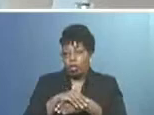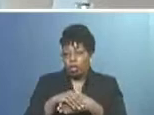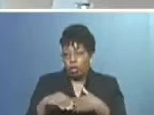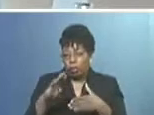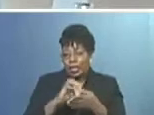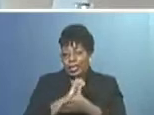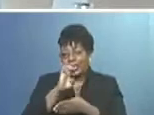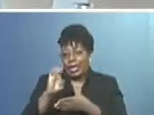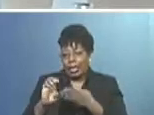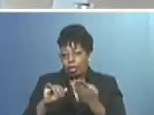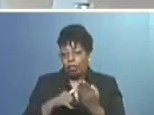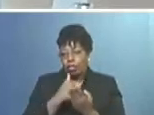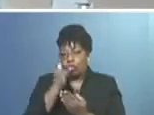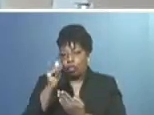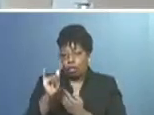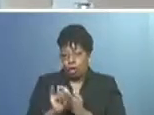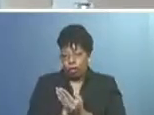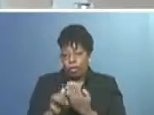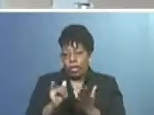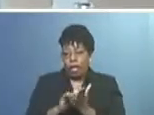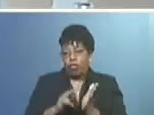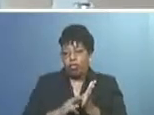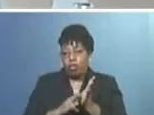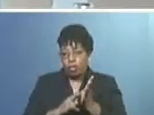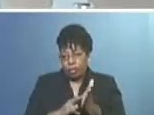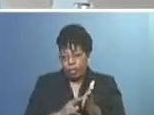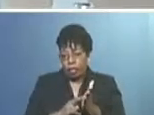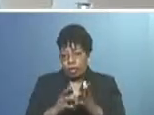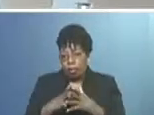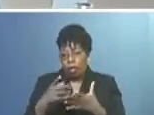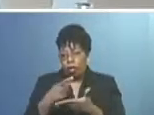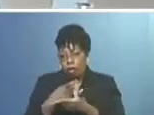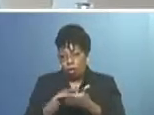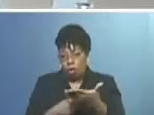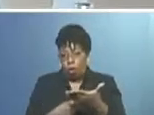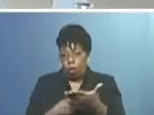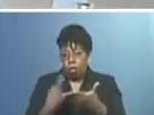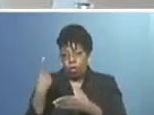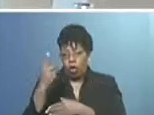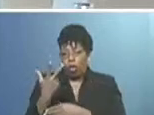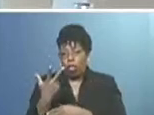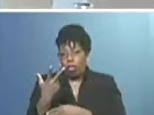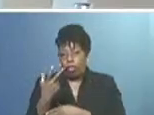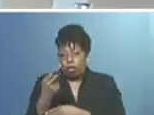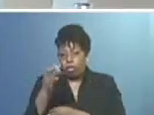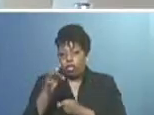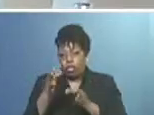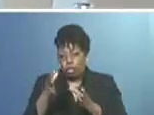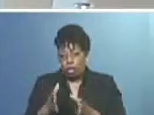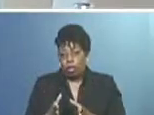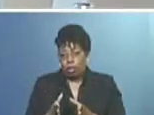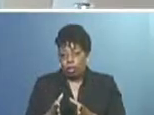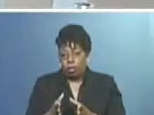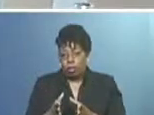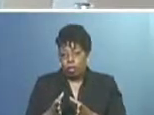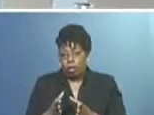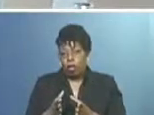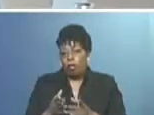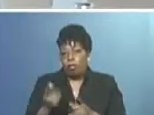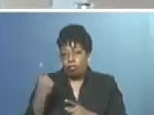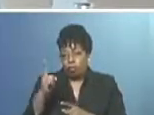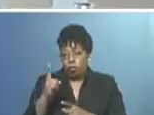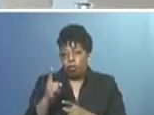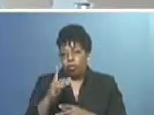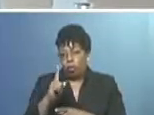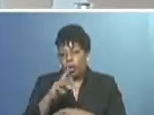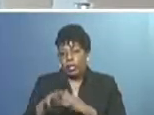of January, which she said represents reasonable costs for at least 13 hearings stretching out for over a year.